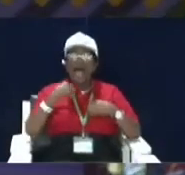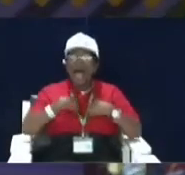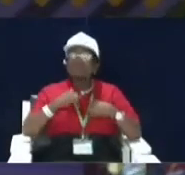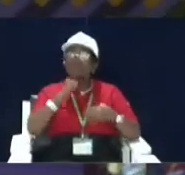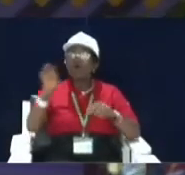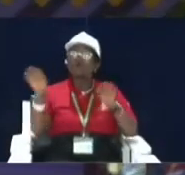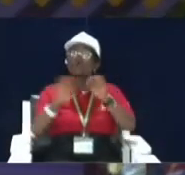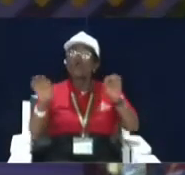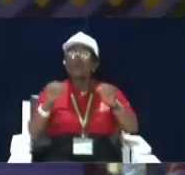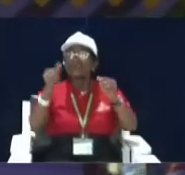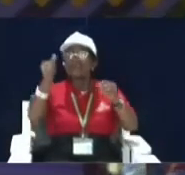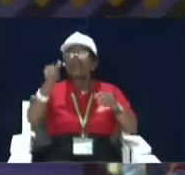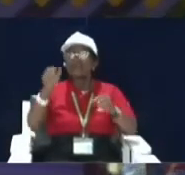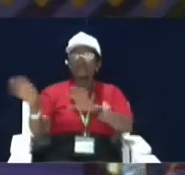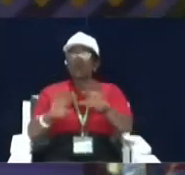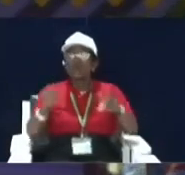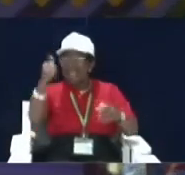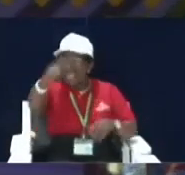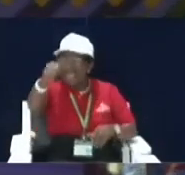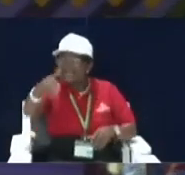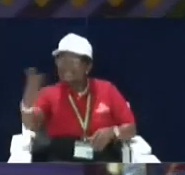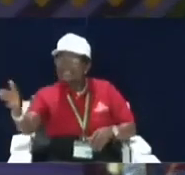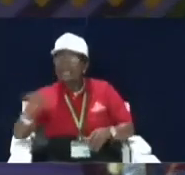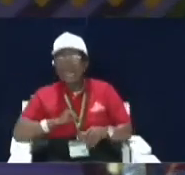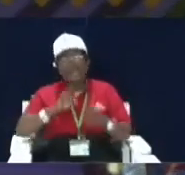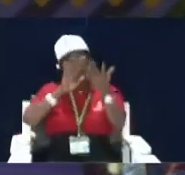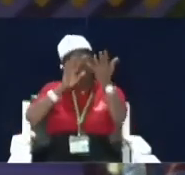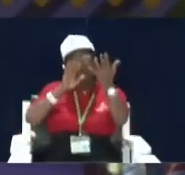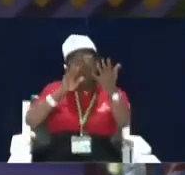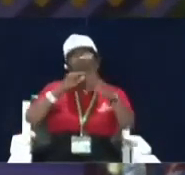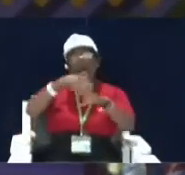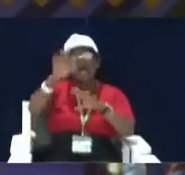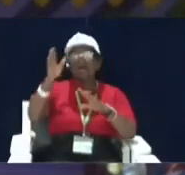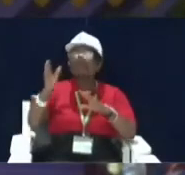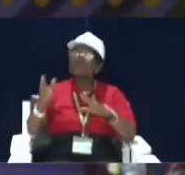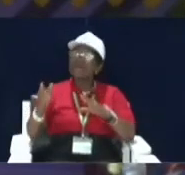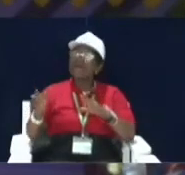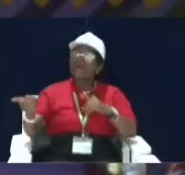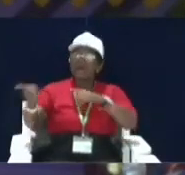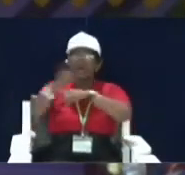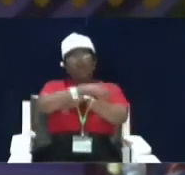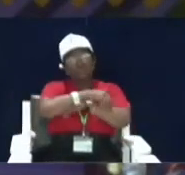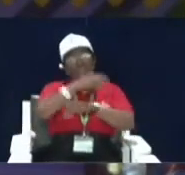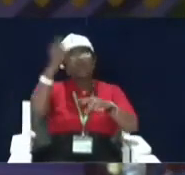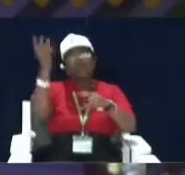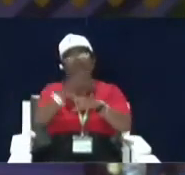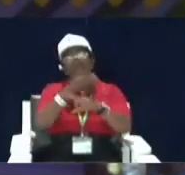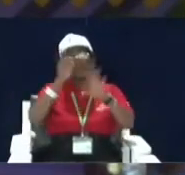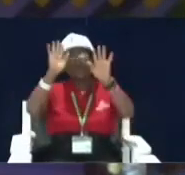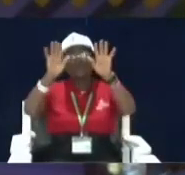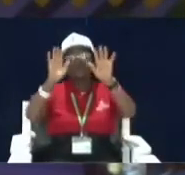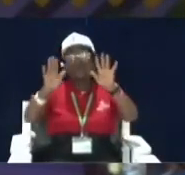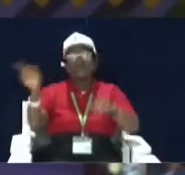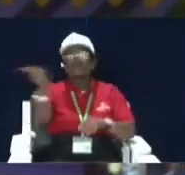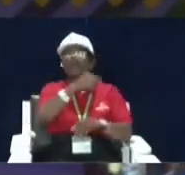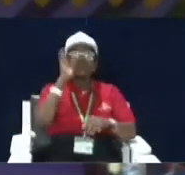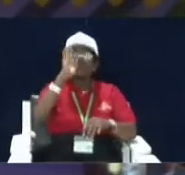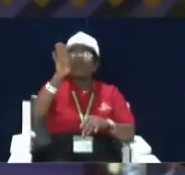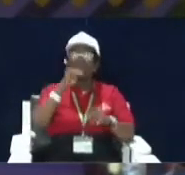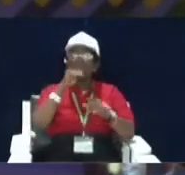after the multiple wonders of today, you will be in a position to do something in Jesus'